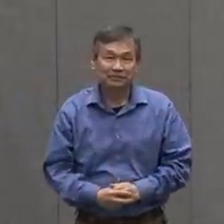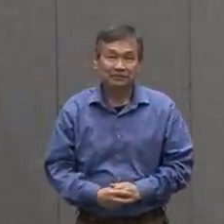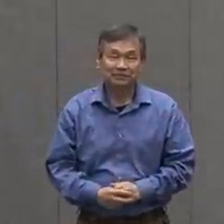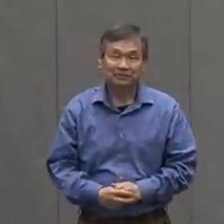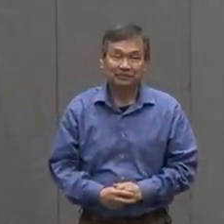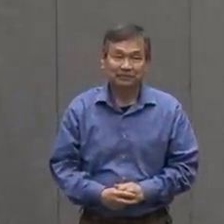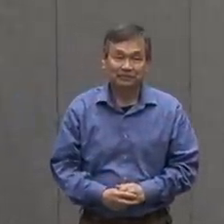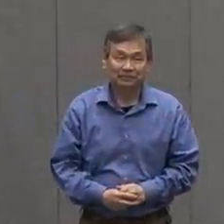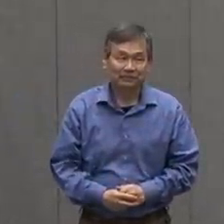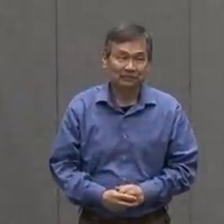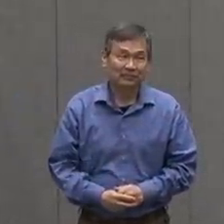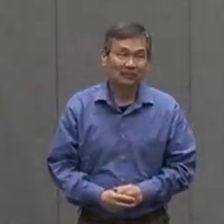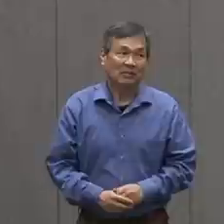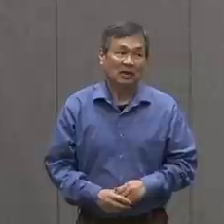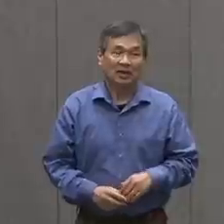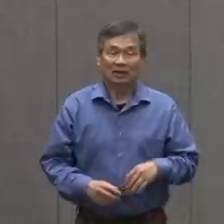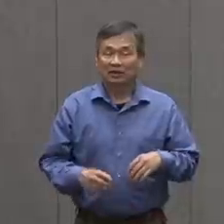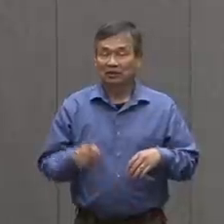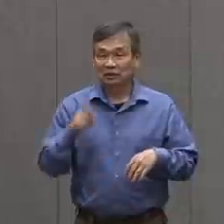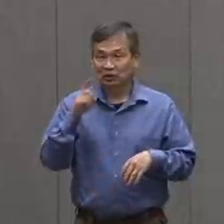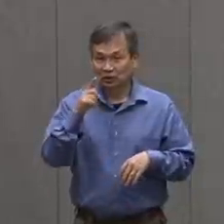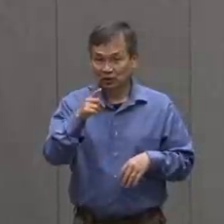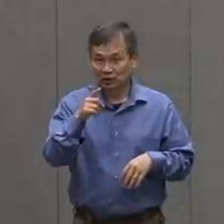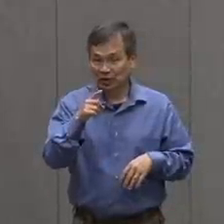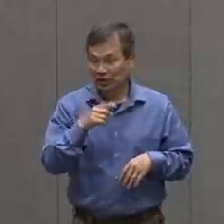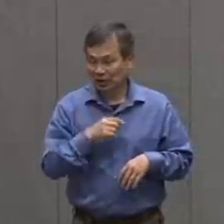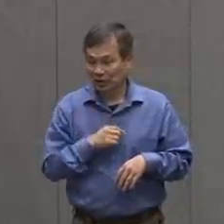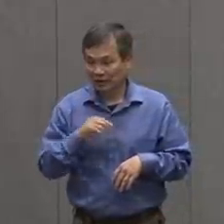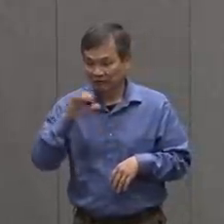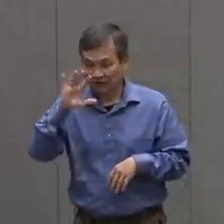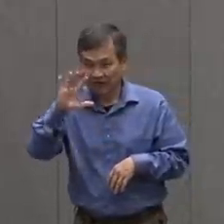So 6, wow, guys. So I've done